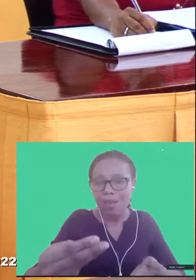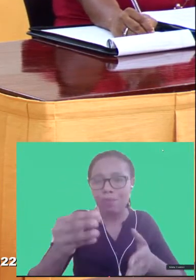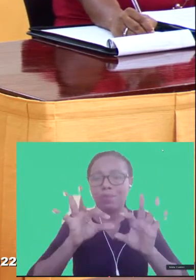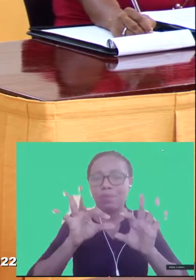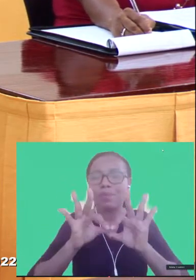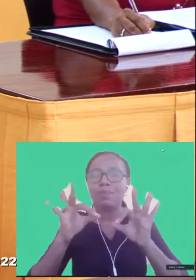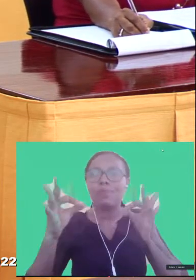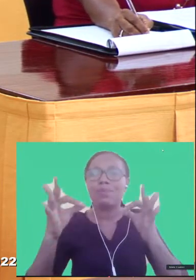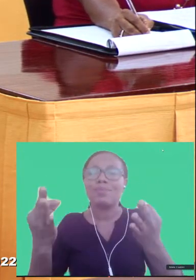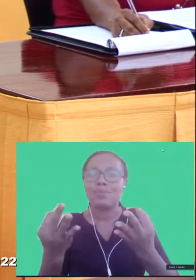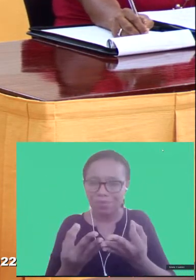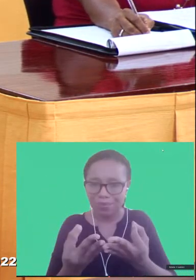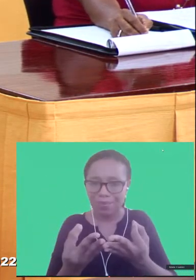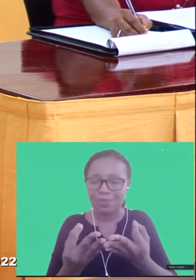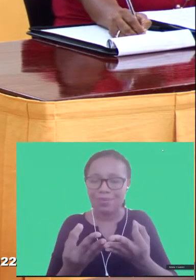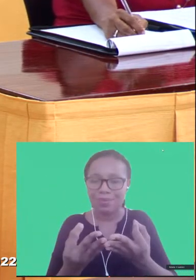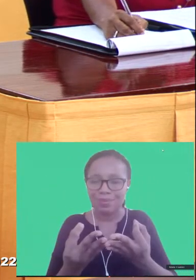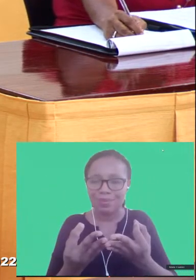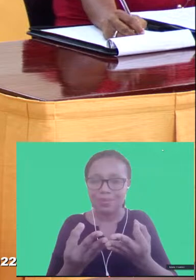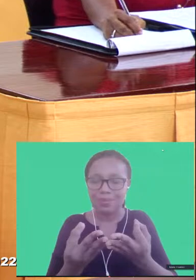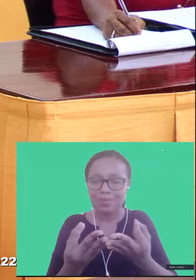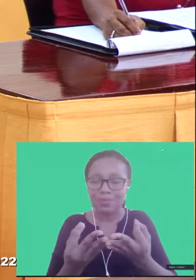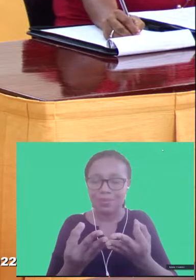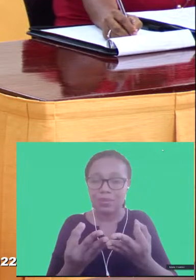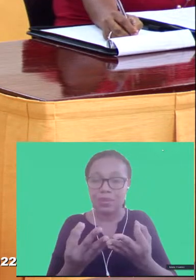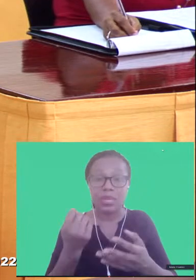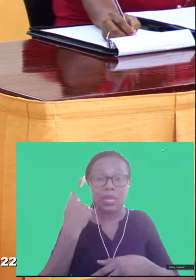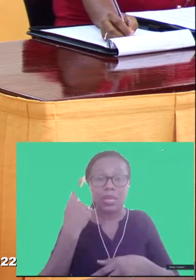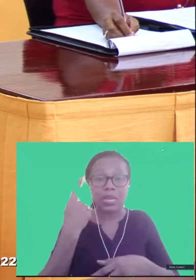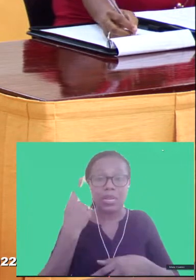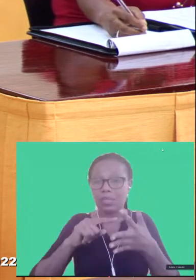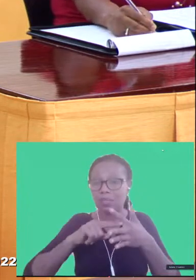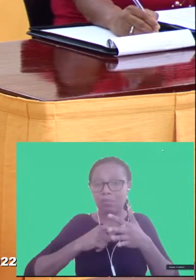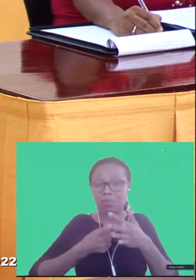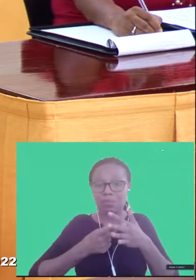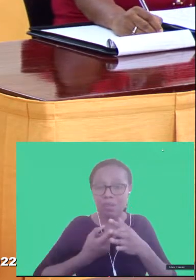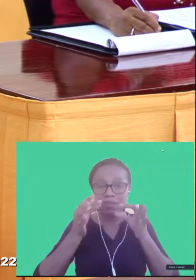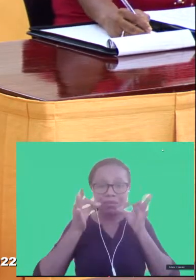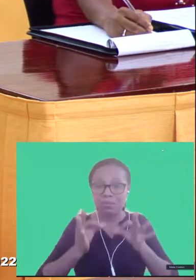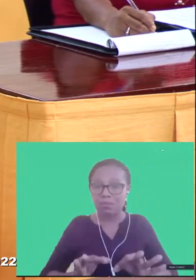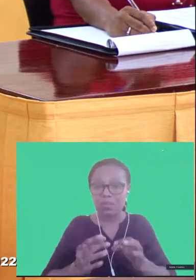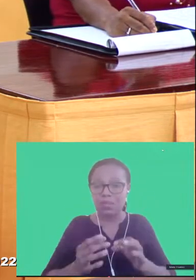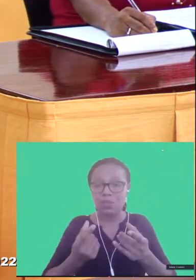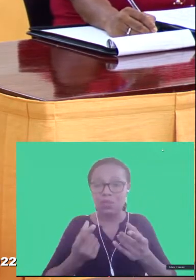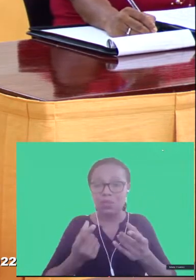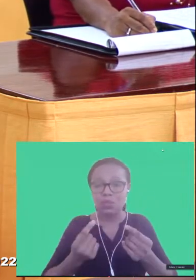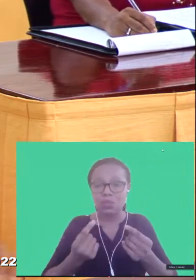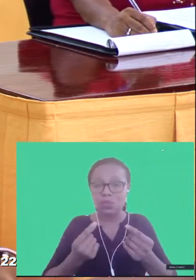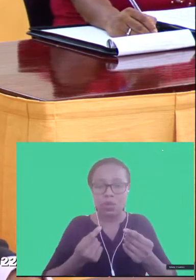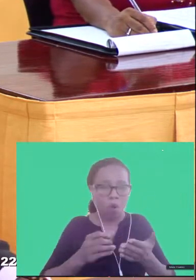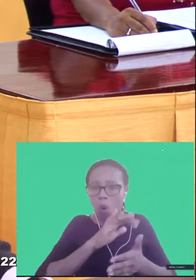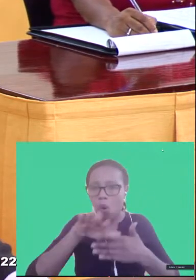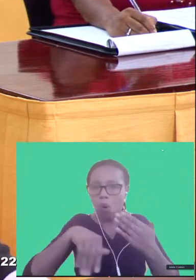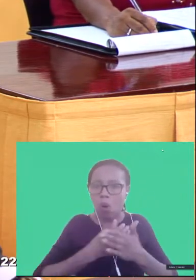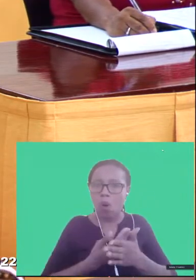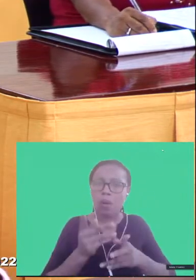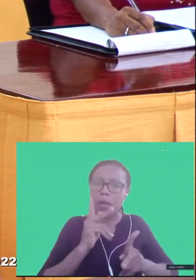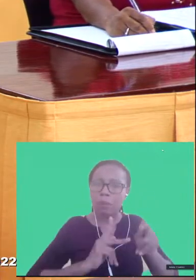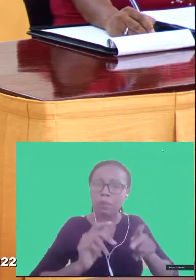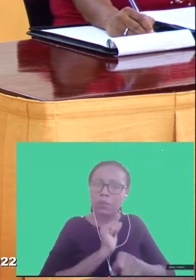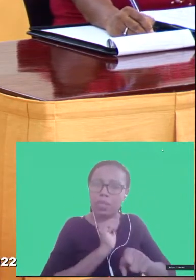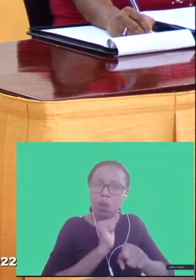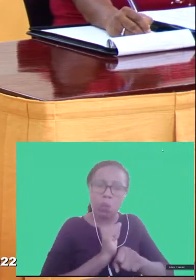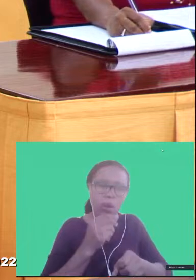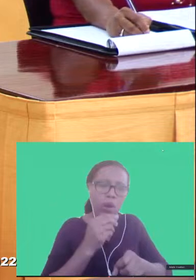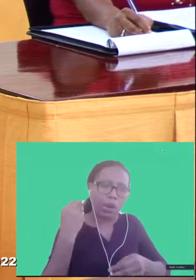design to exclude fisher folk. What happened was that we began by